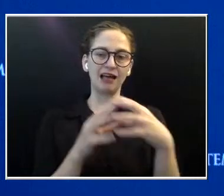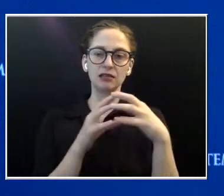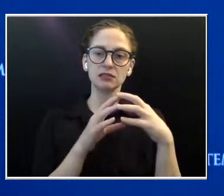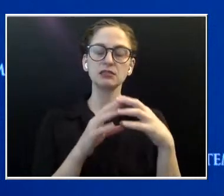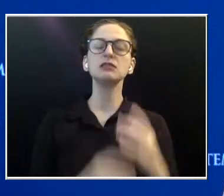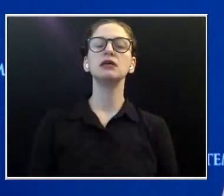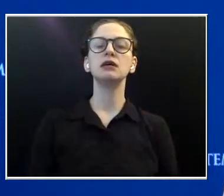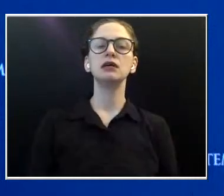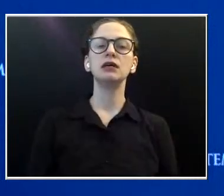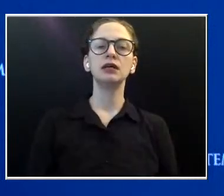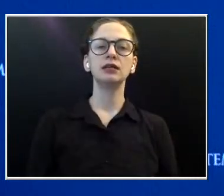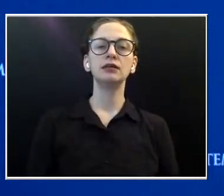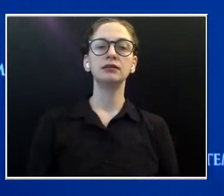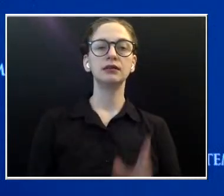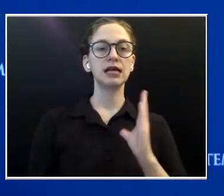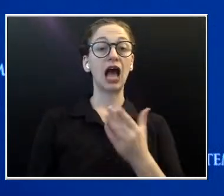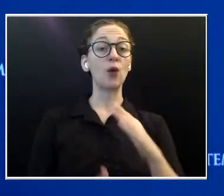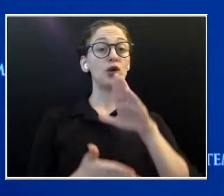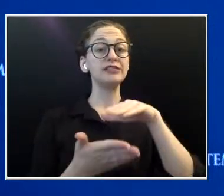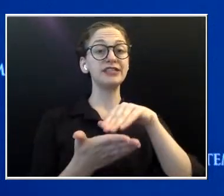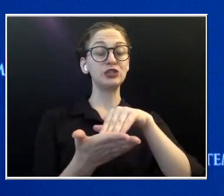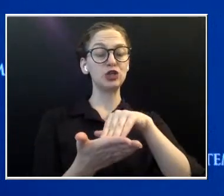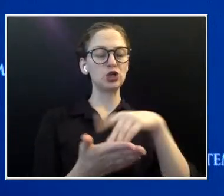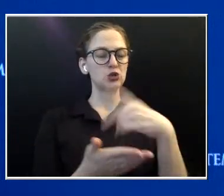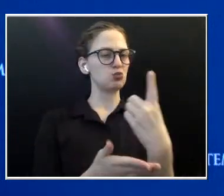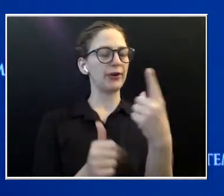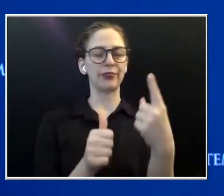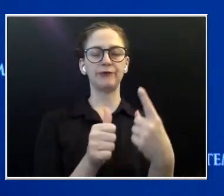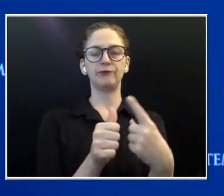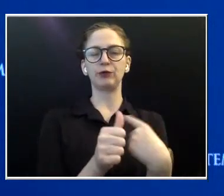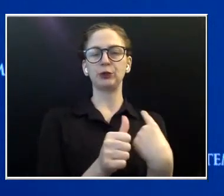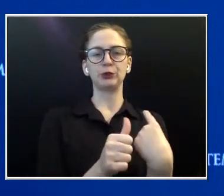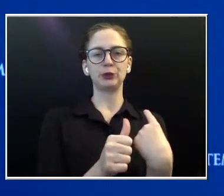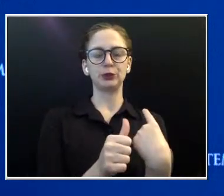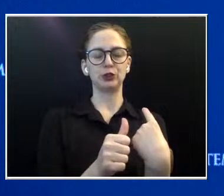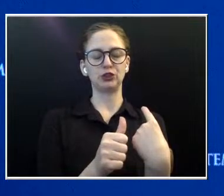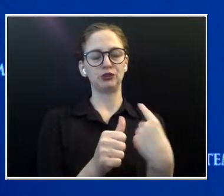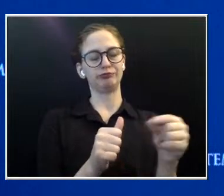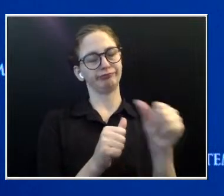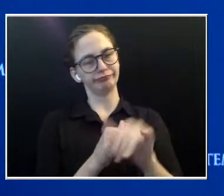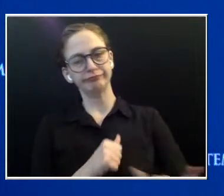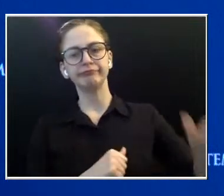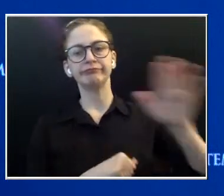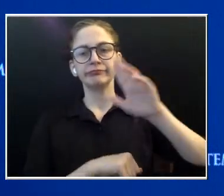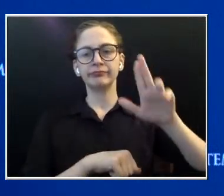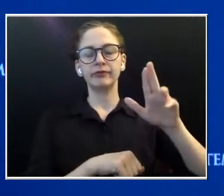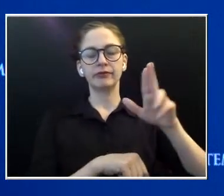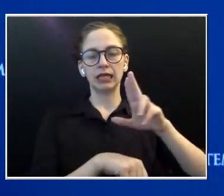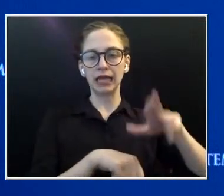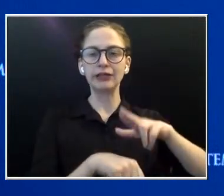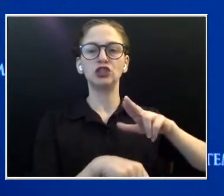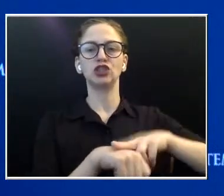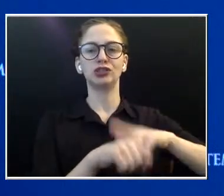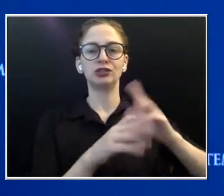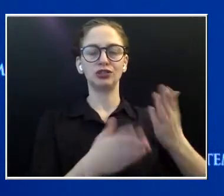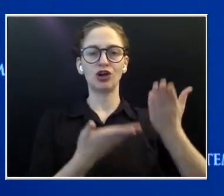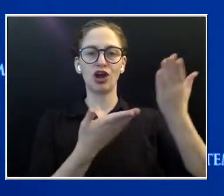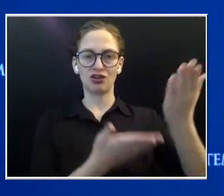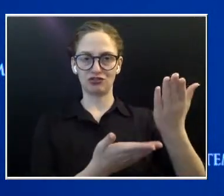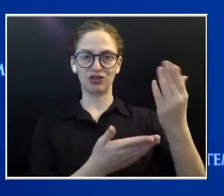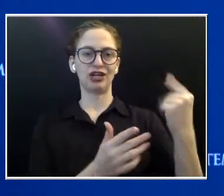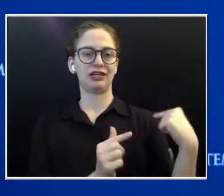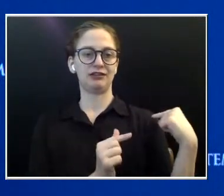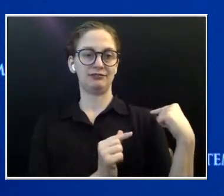And our center is one of the first centers in the nation to be offering a gene-modified